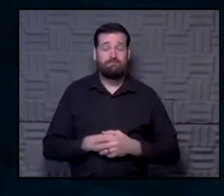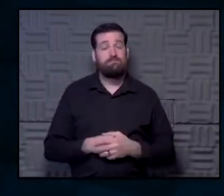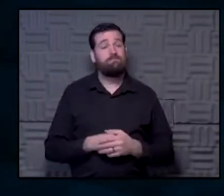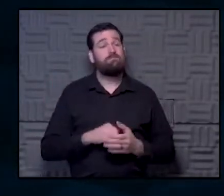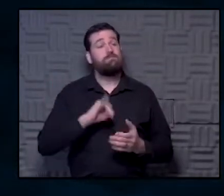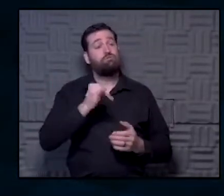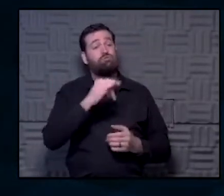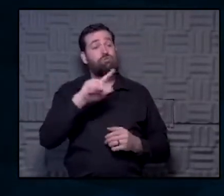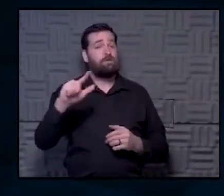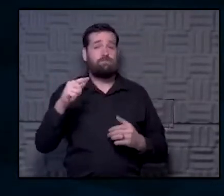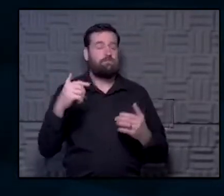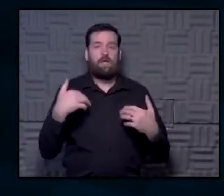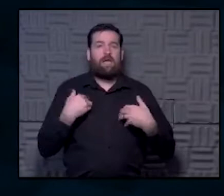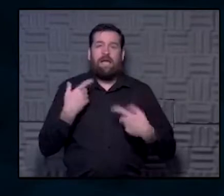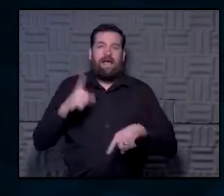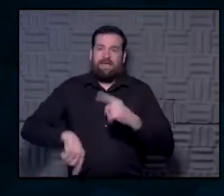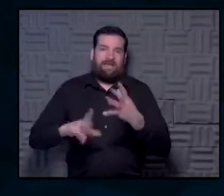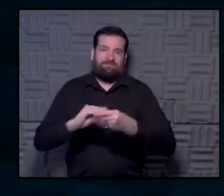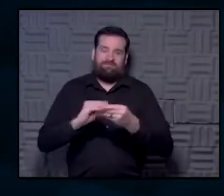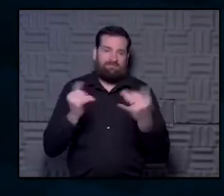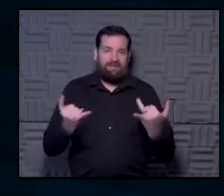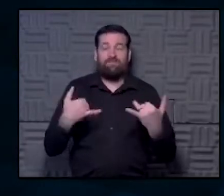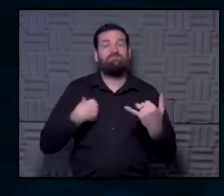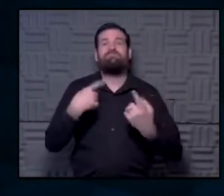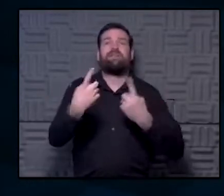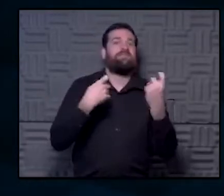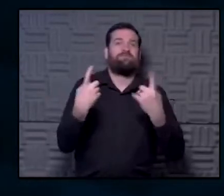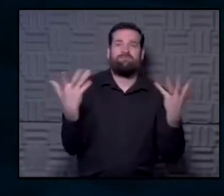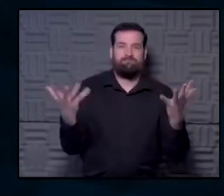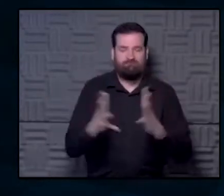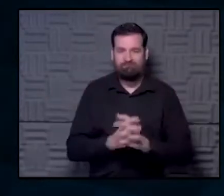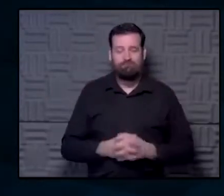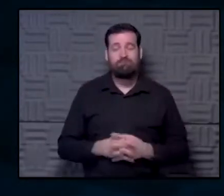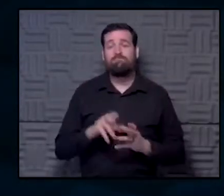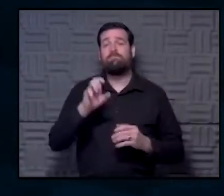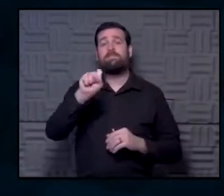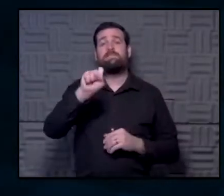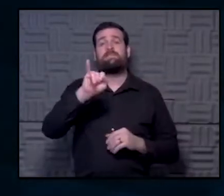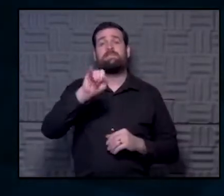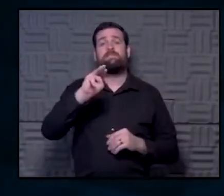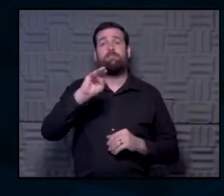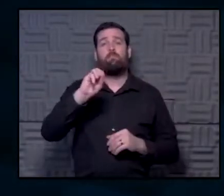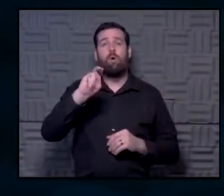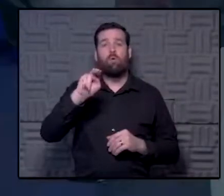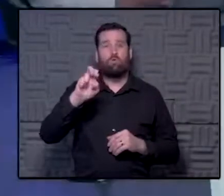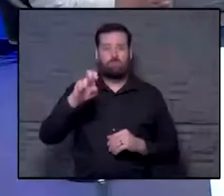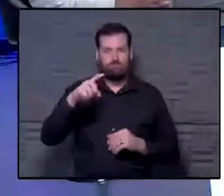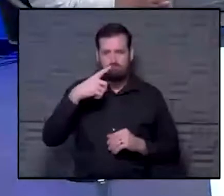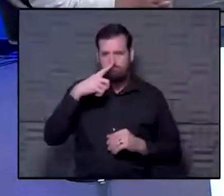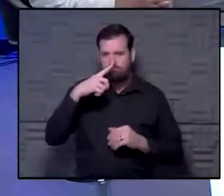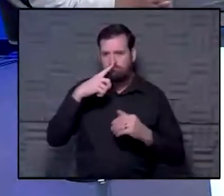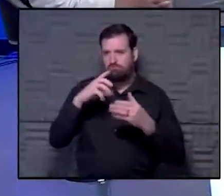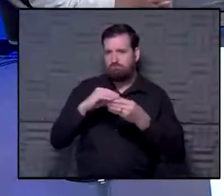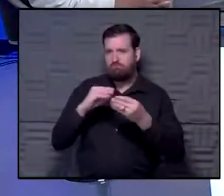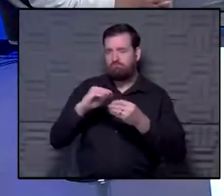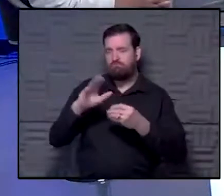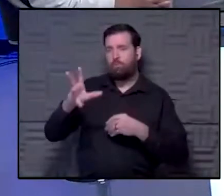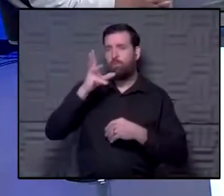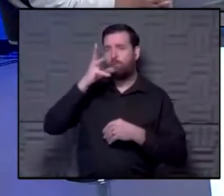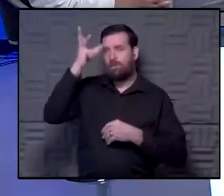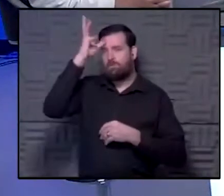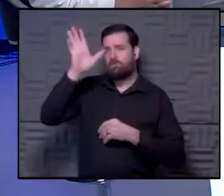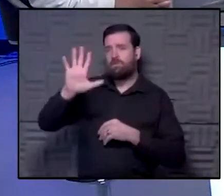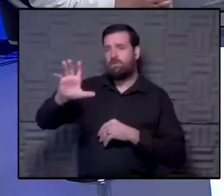Jill, you ask a question because I can't talk right now. Okay. Simone is wondering if you would mind sharing the ages of your